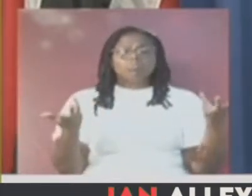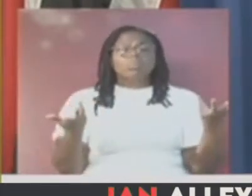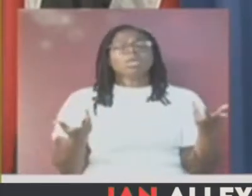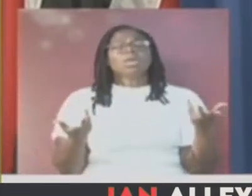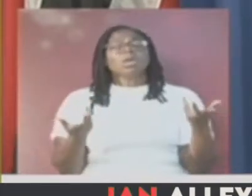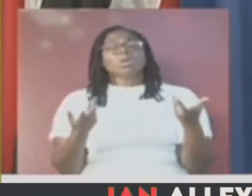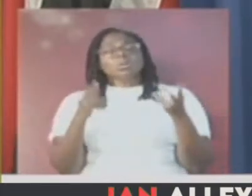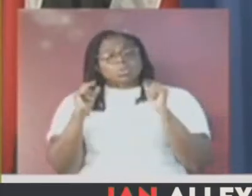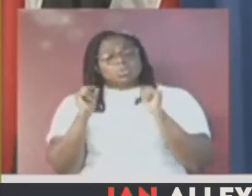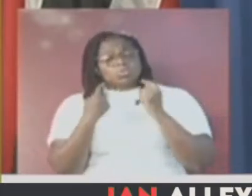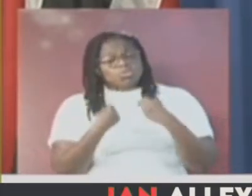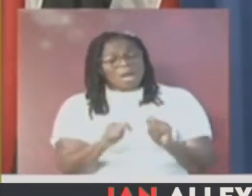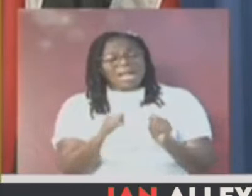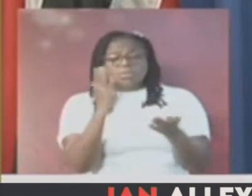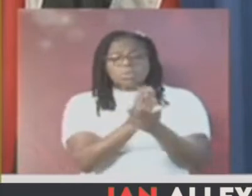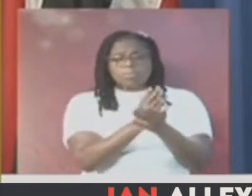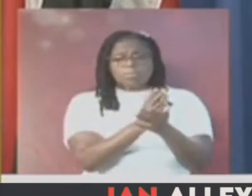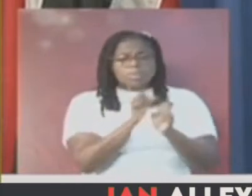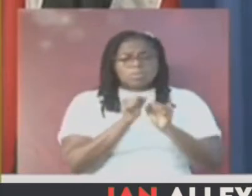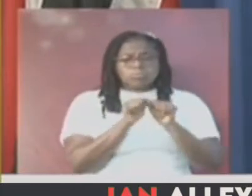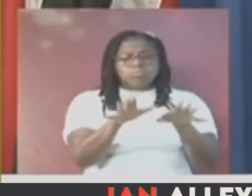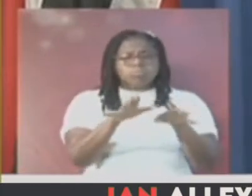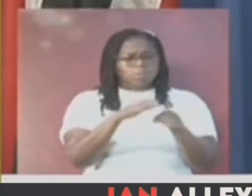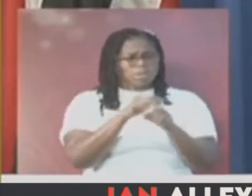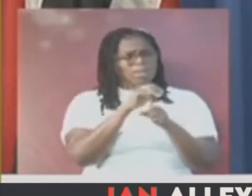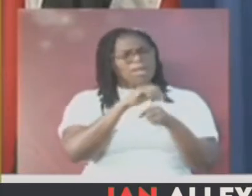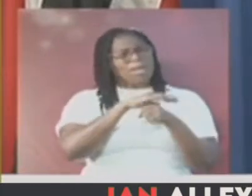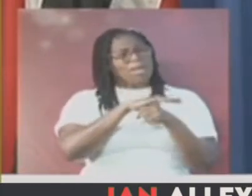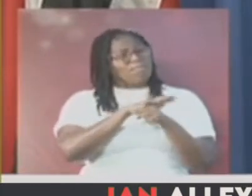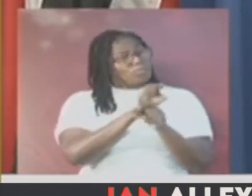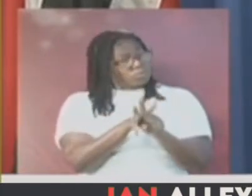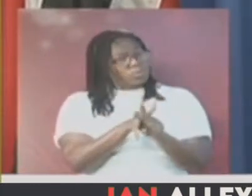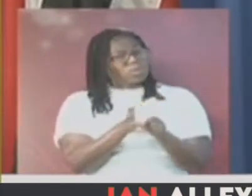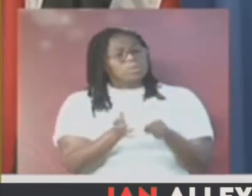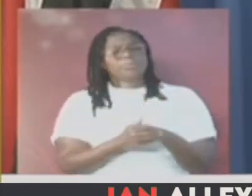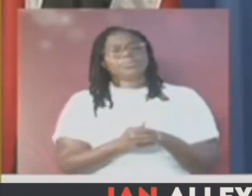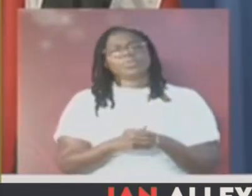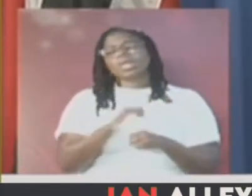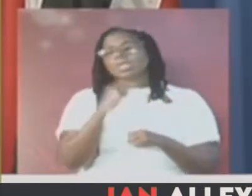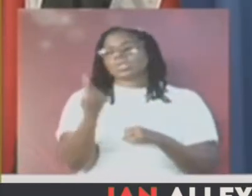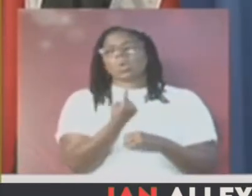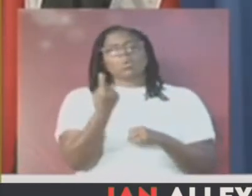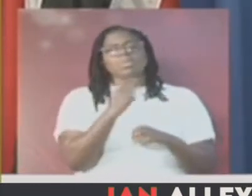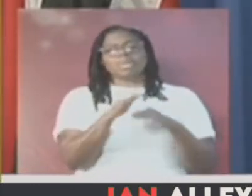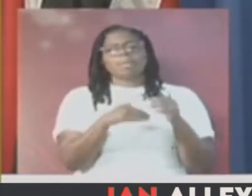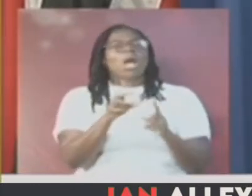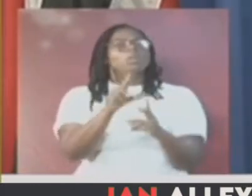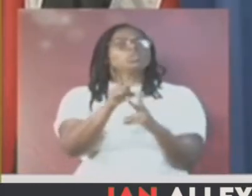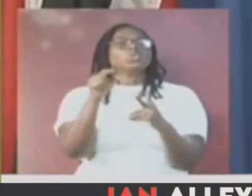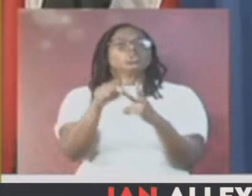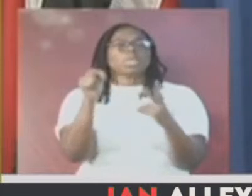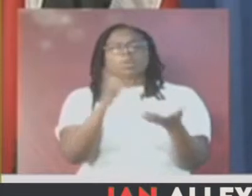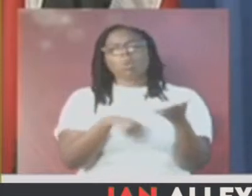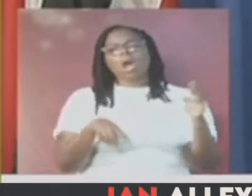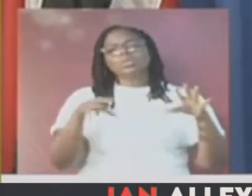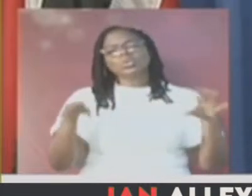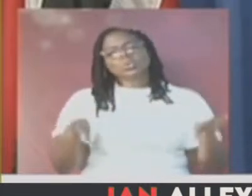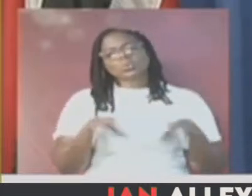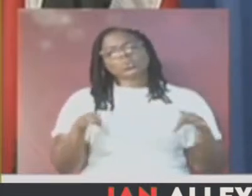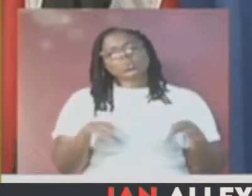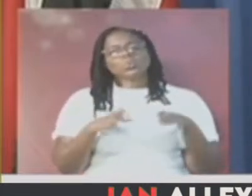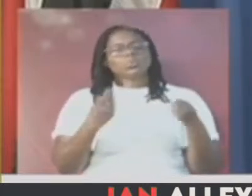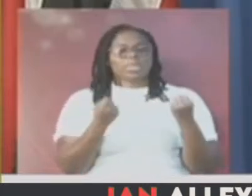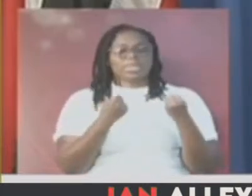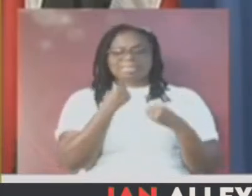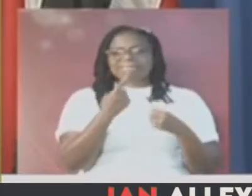over, decision-making is always about choosing an option. And usually there are many options available,